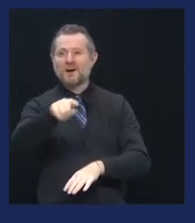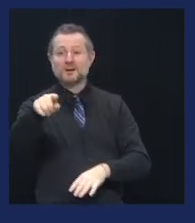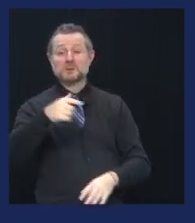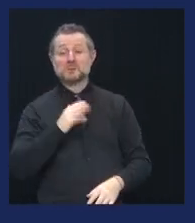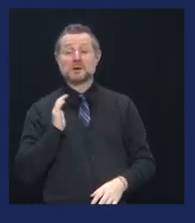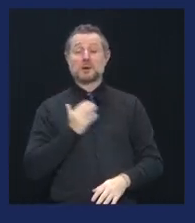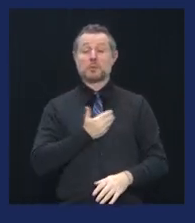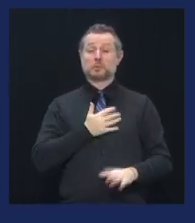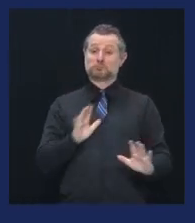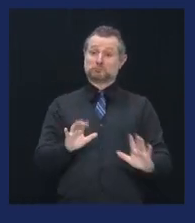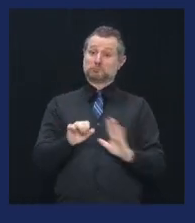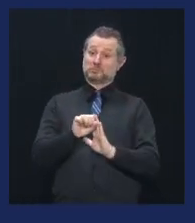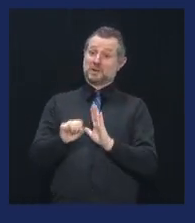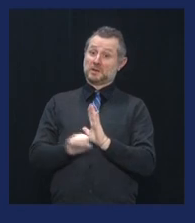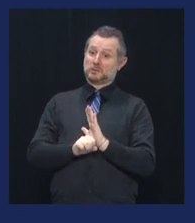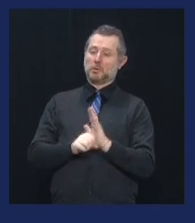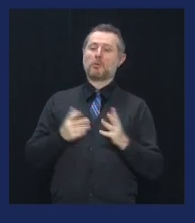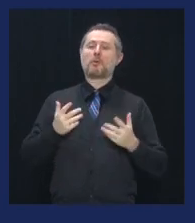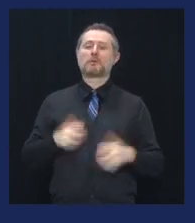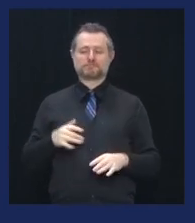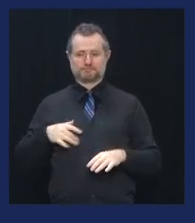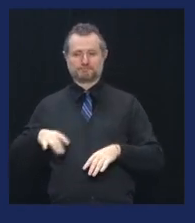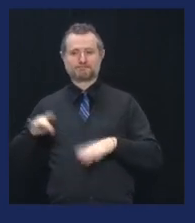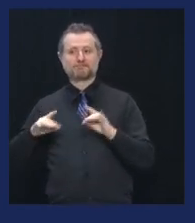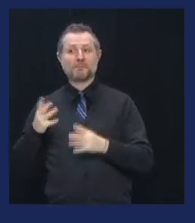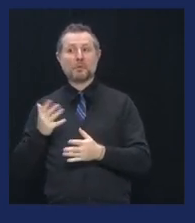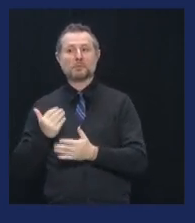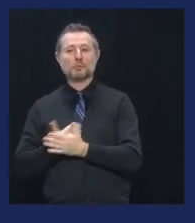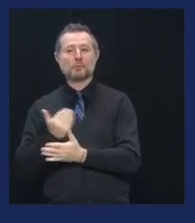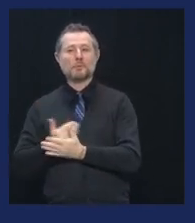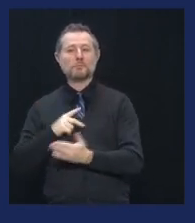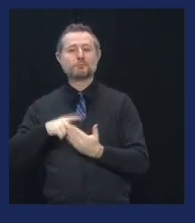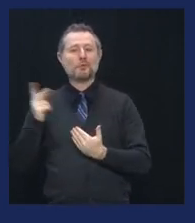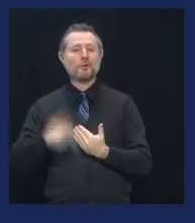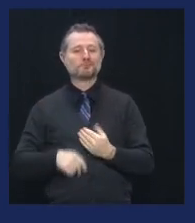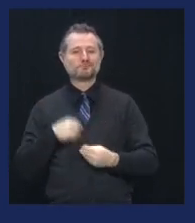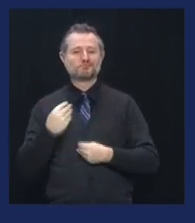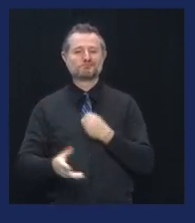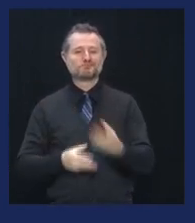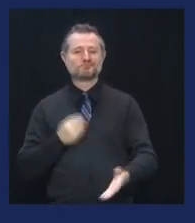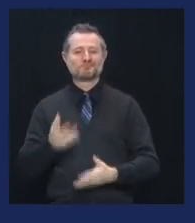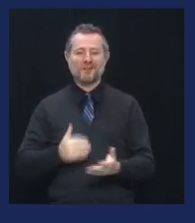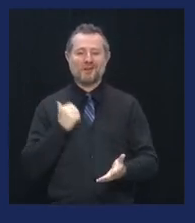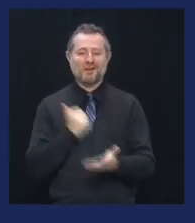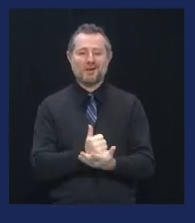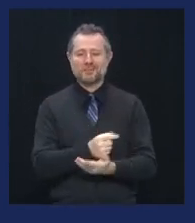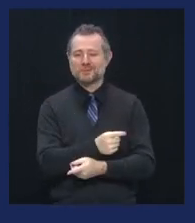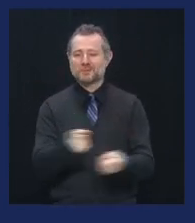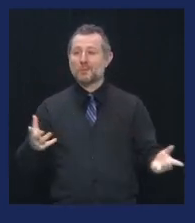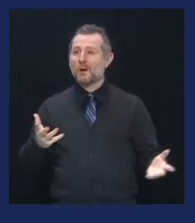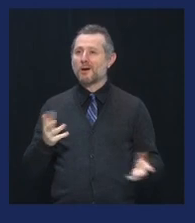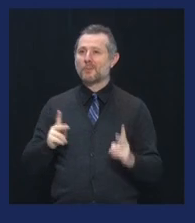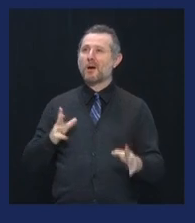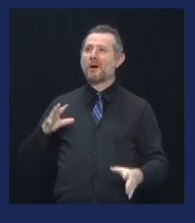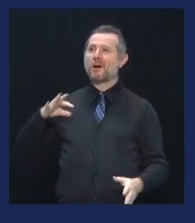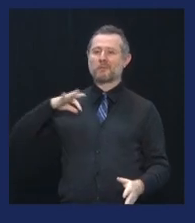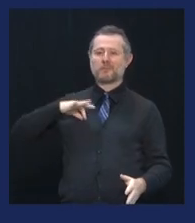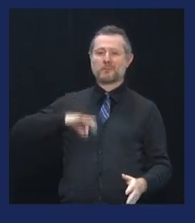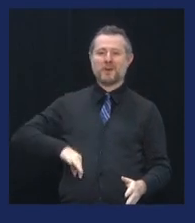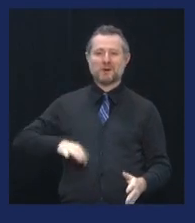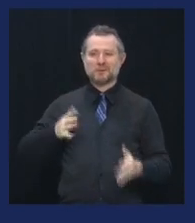already found and launched new initiatives to help New York benefit from the changing landscape. We are launching a Jobs of the